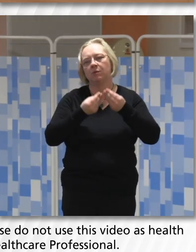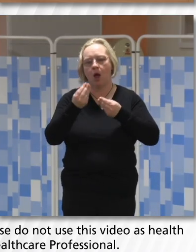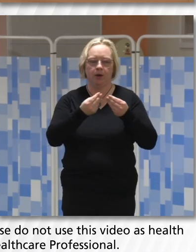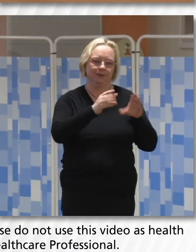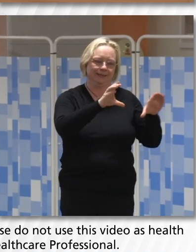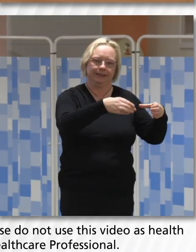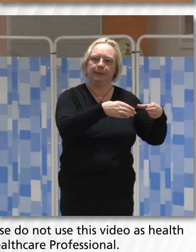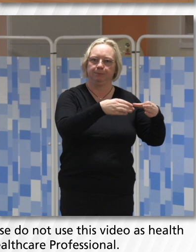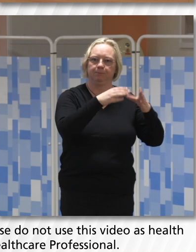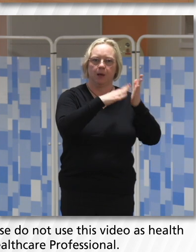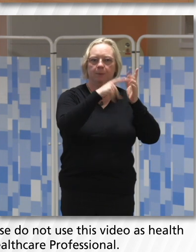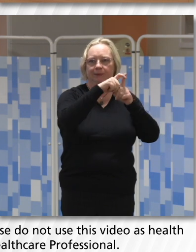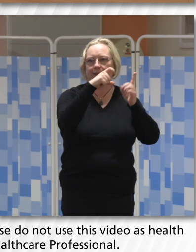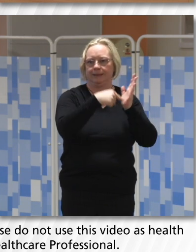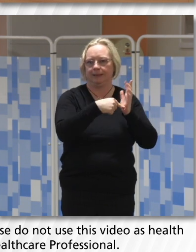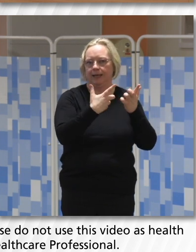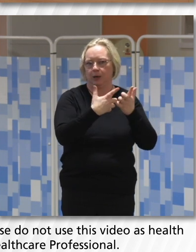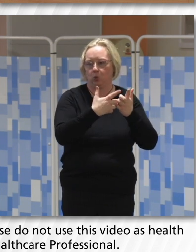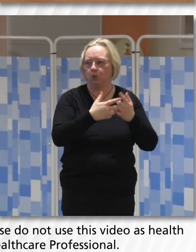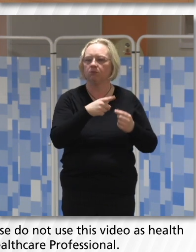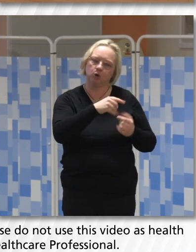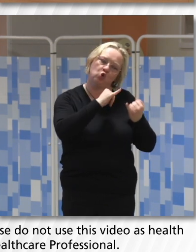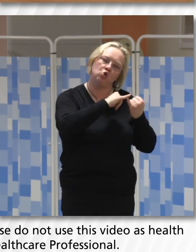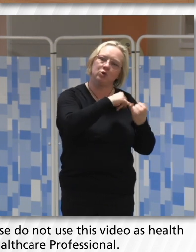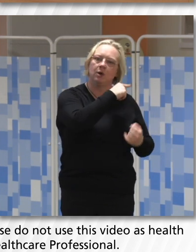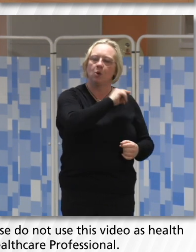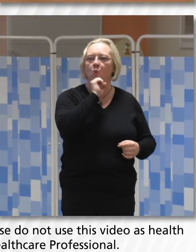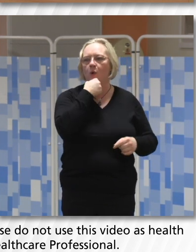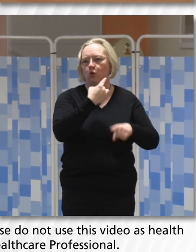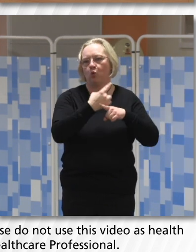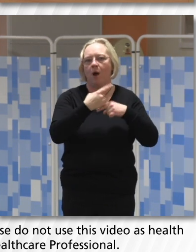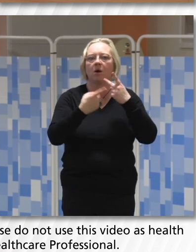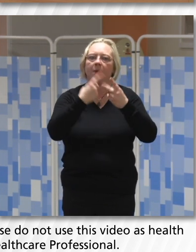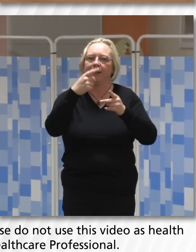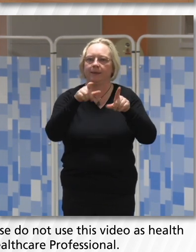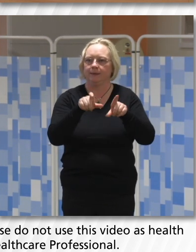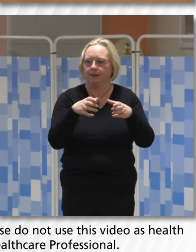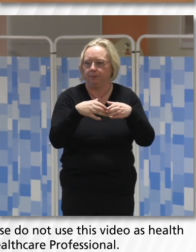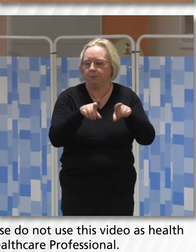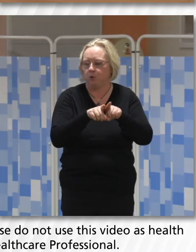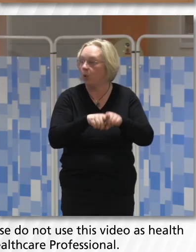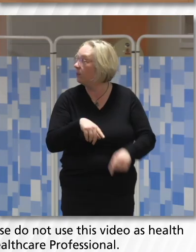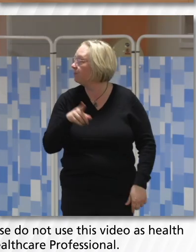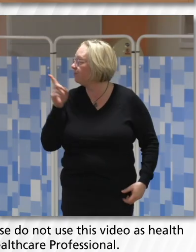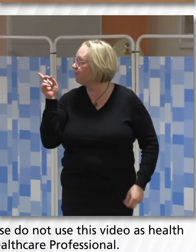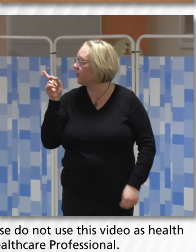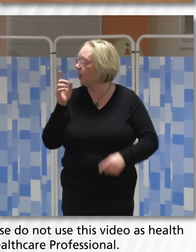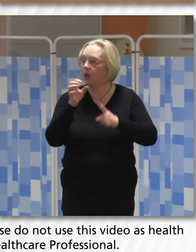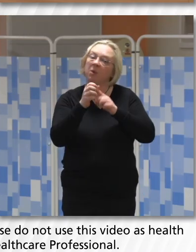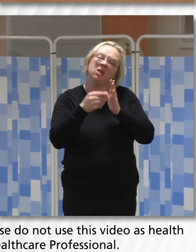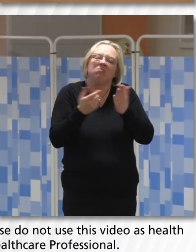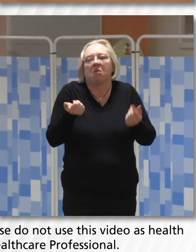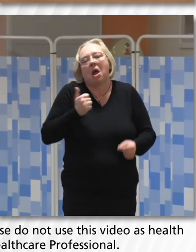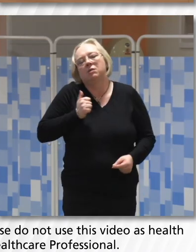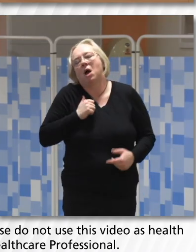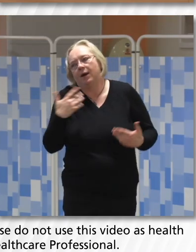can do. I'll talk about the therapists and Suzanne's going to talk about the others. The physios do the kind of things that you would